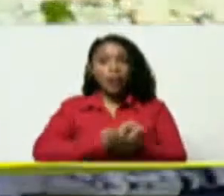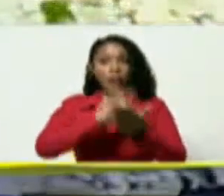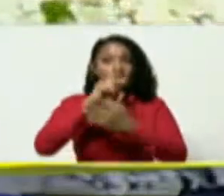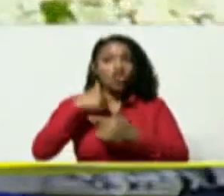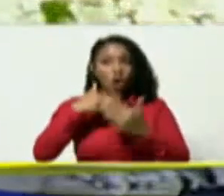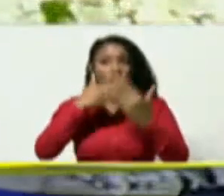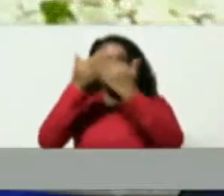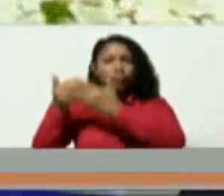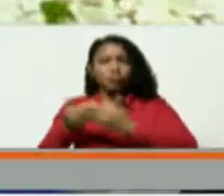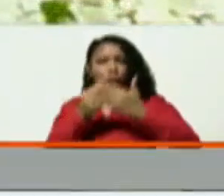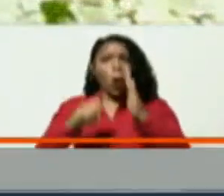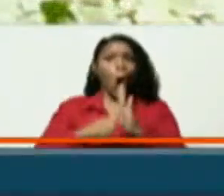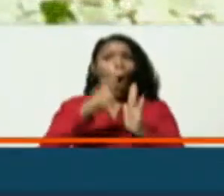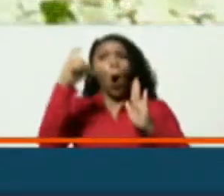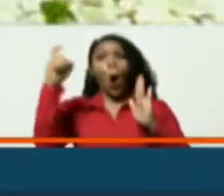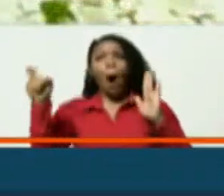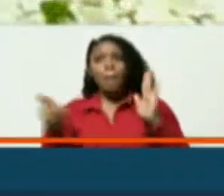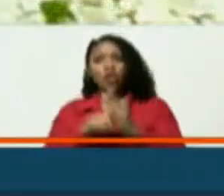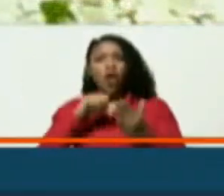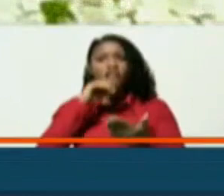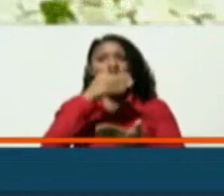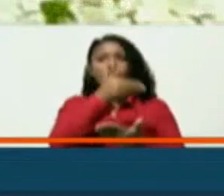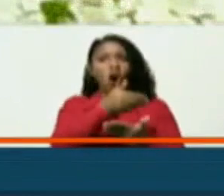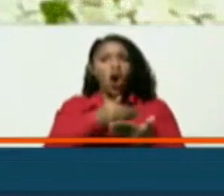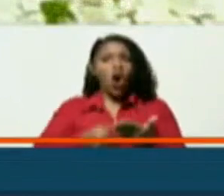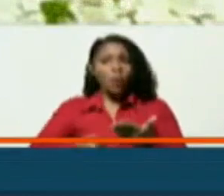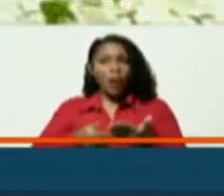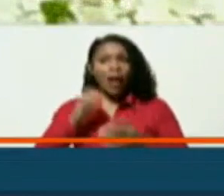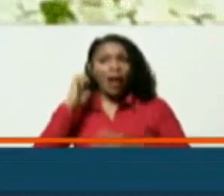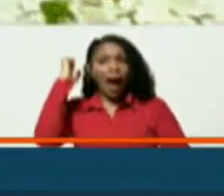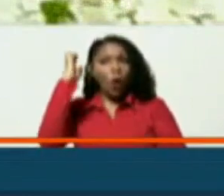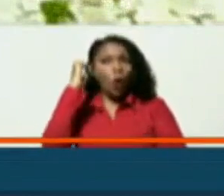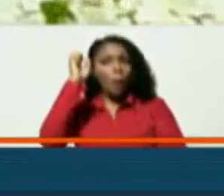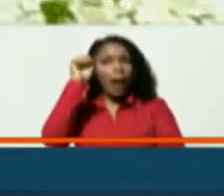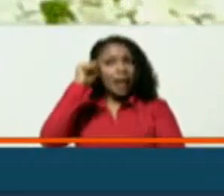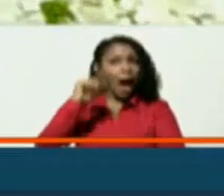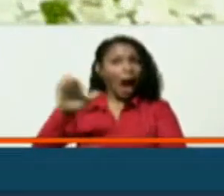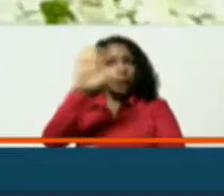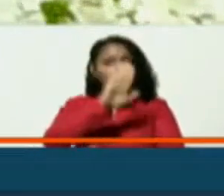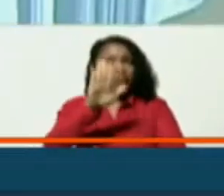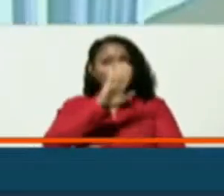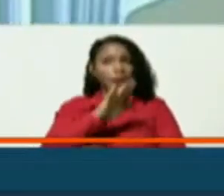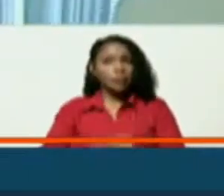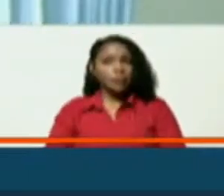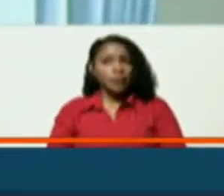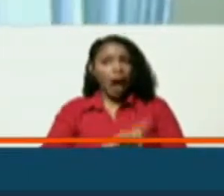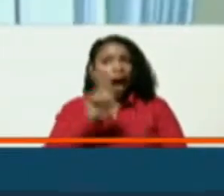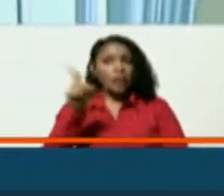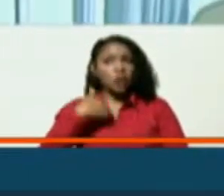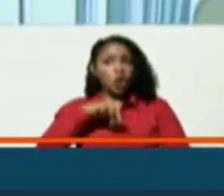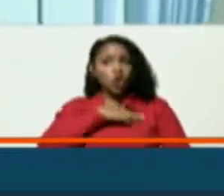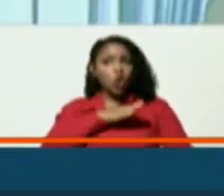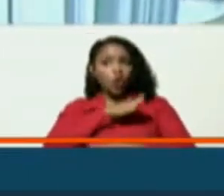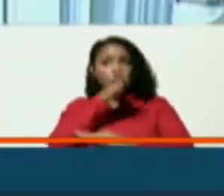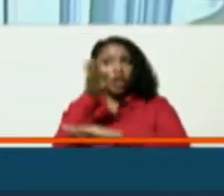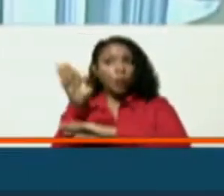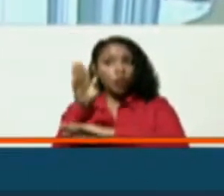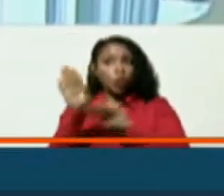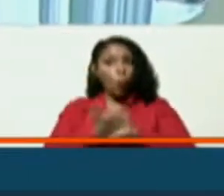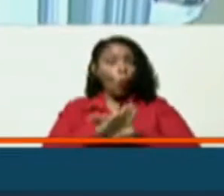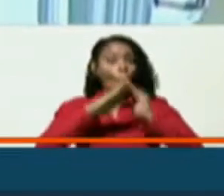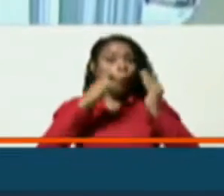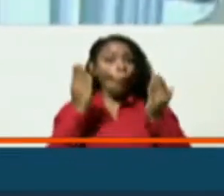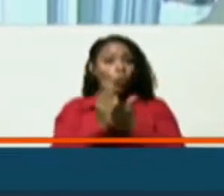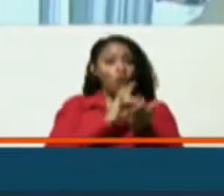completely the report of the Eurasia tour. We were there in those regions with much